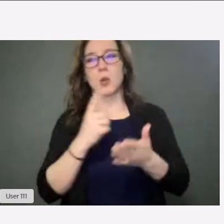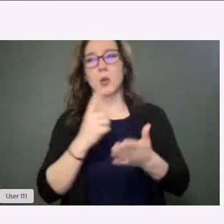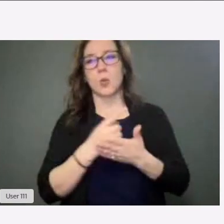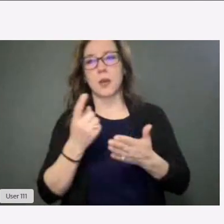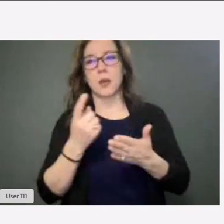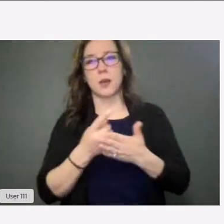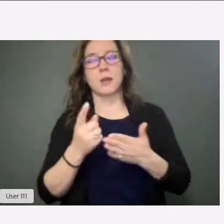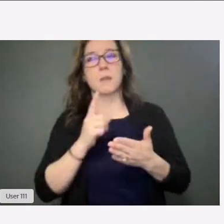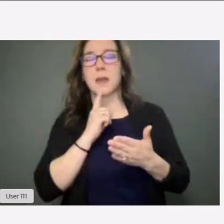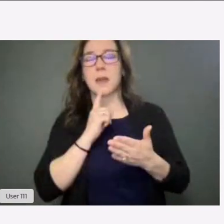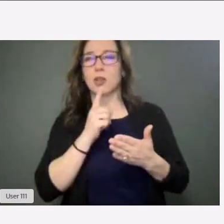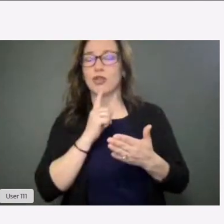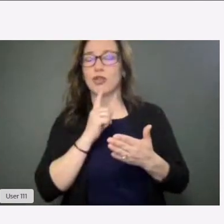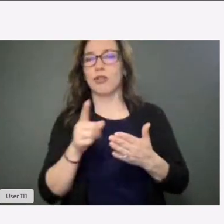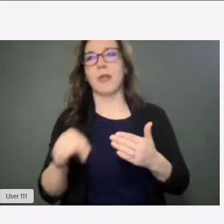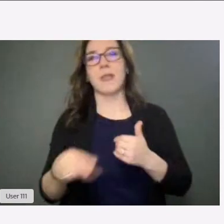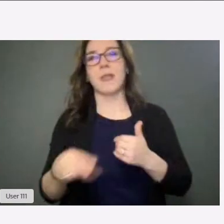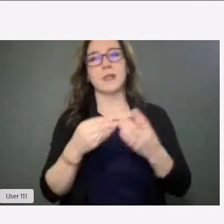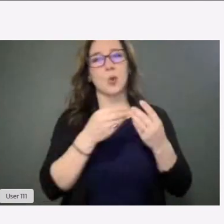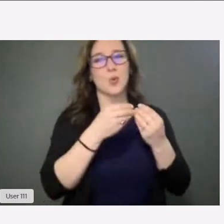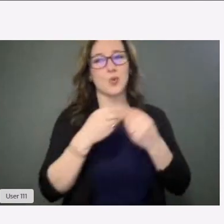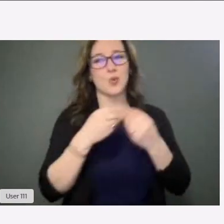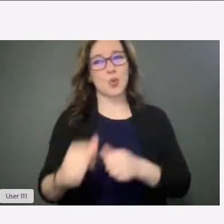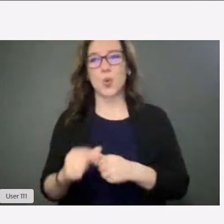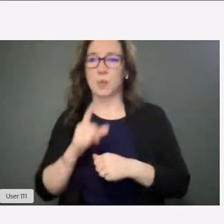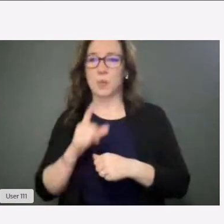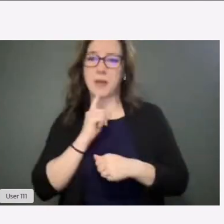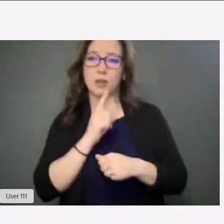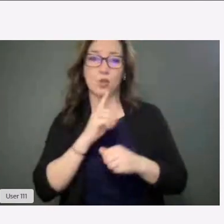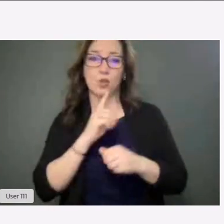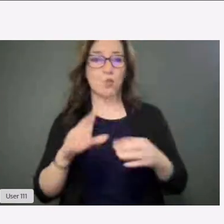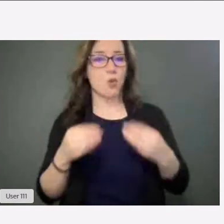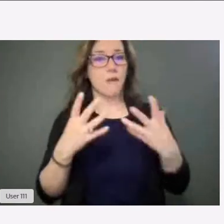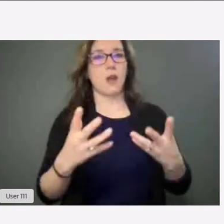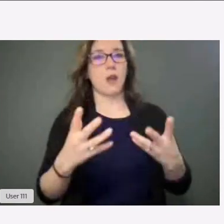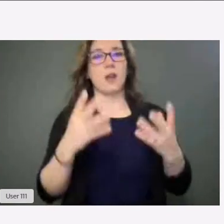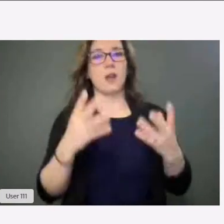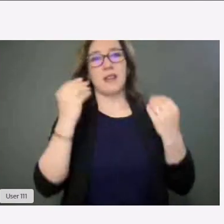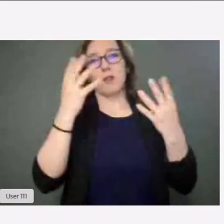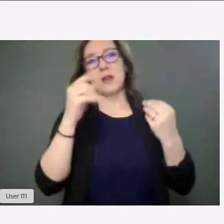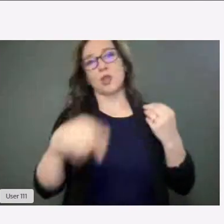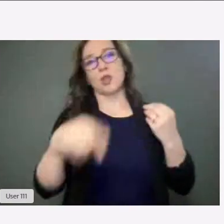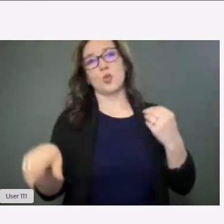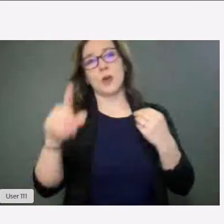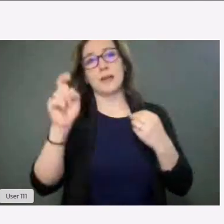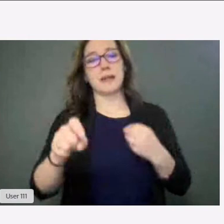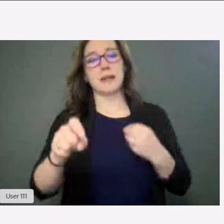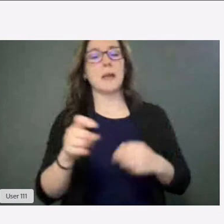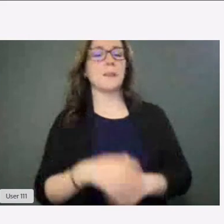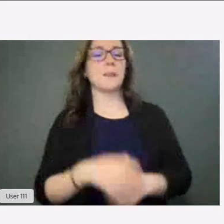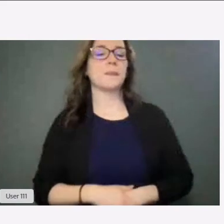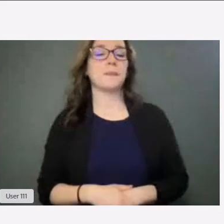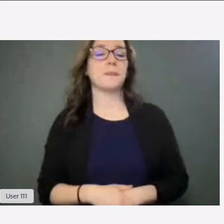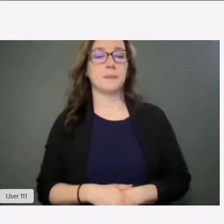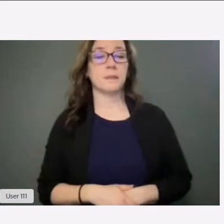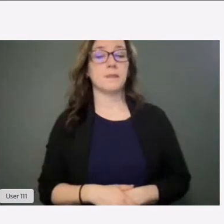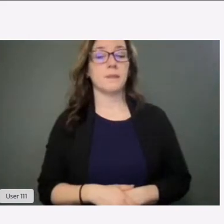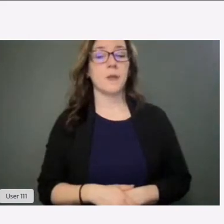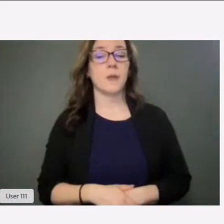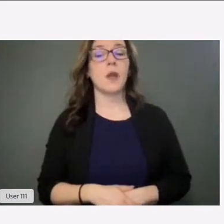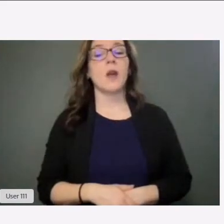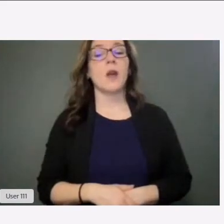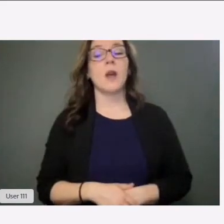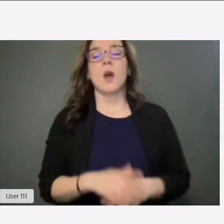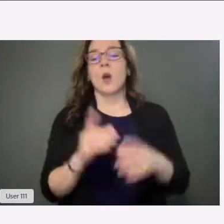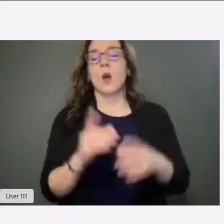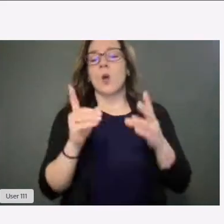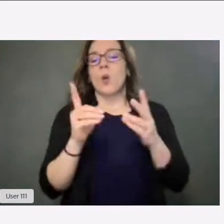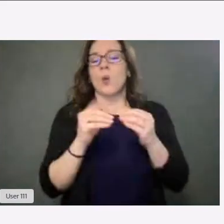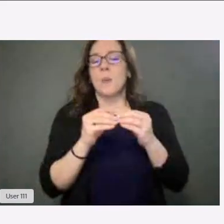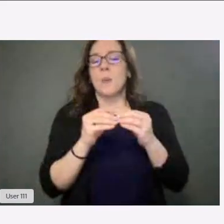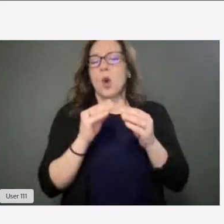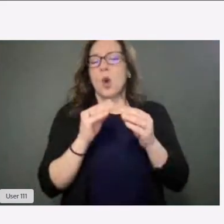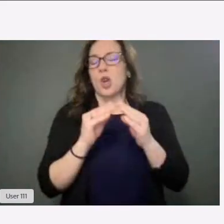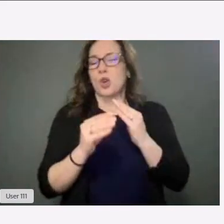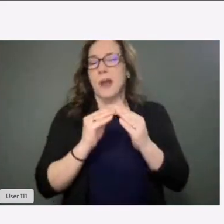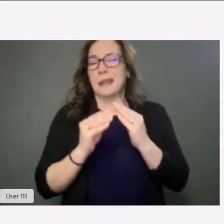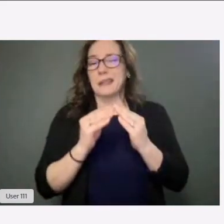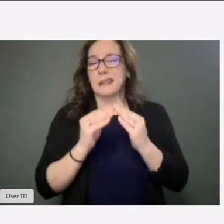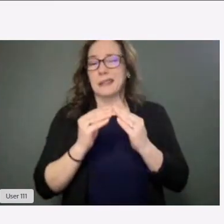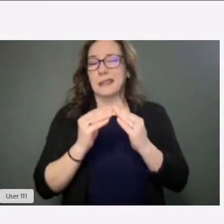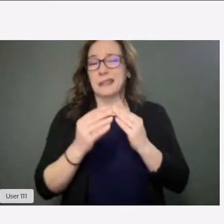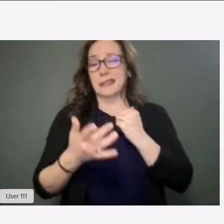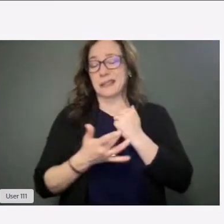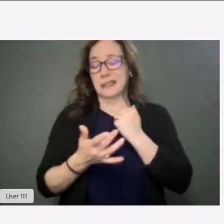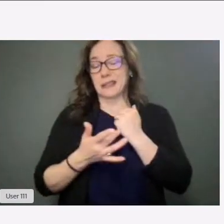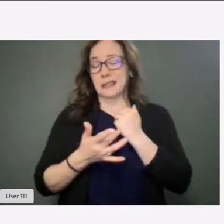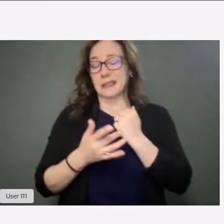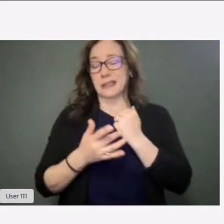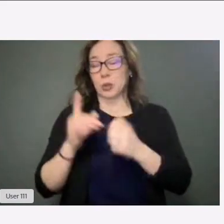sure these go smoothly. And we want to make sure that we're giving you the information that you need. And I would, I would make one correction. So